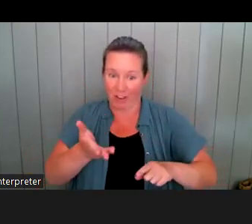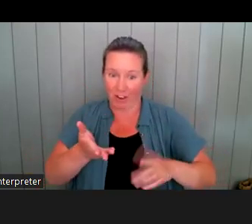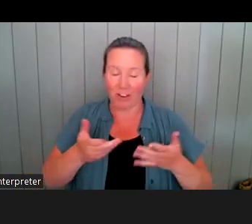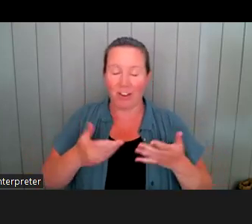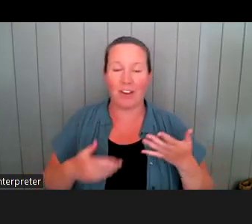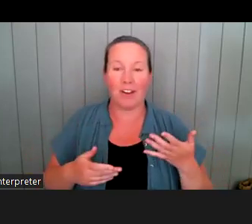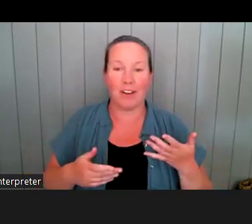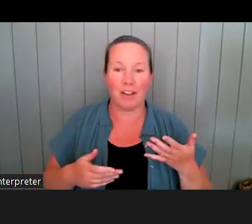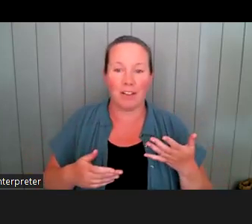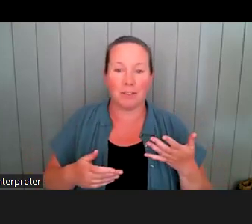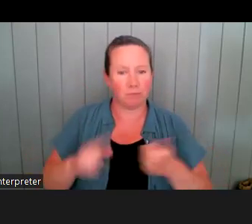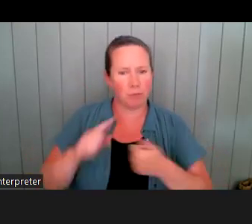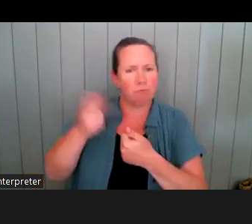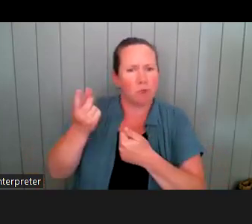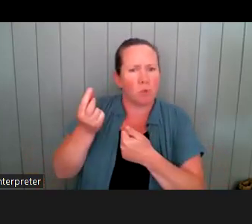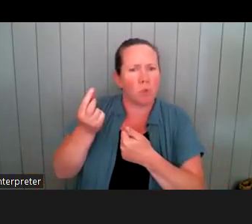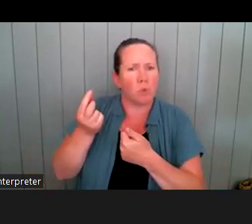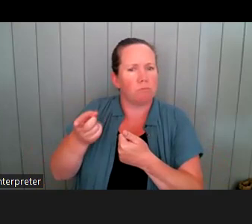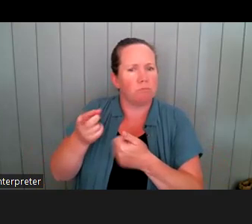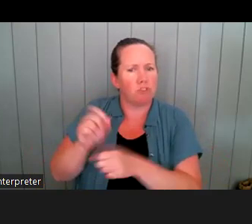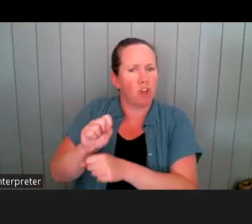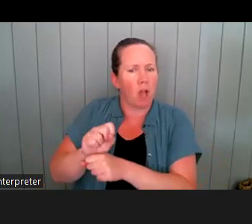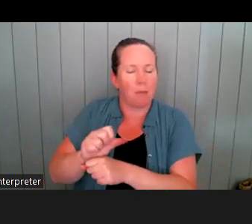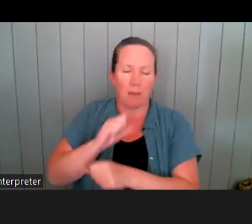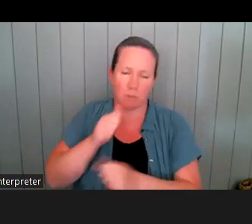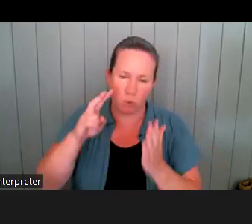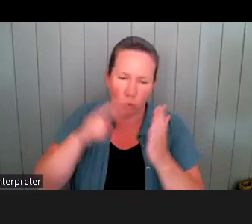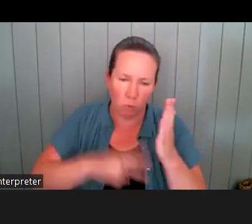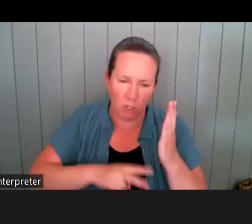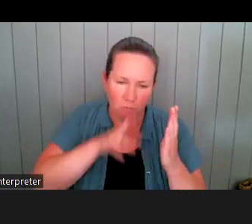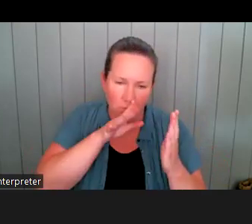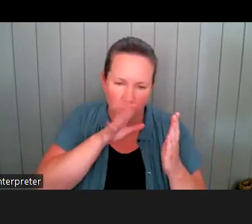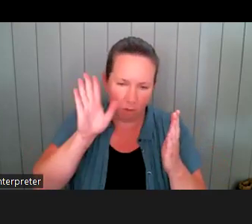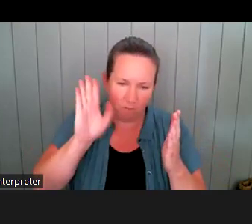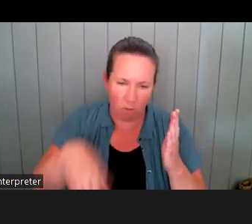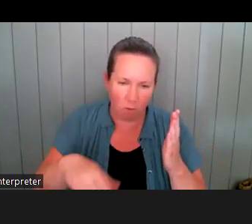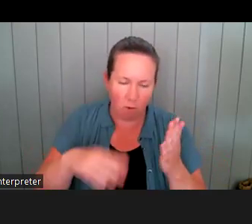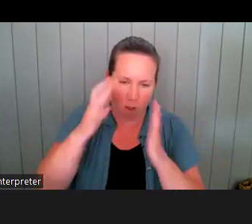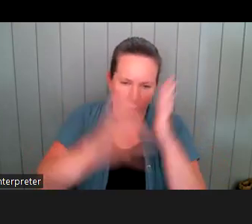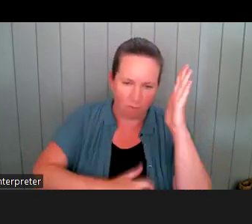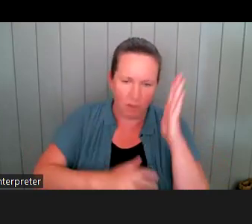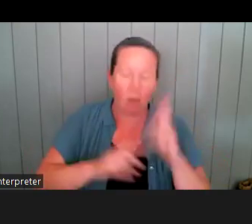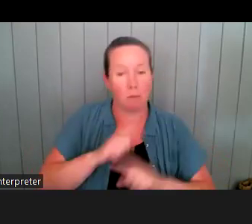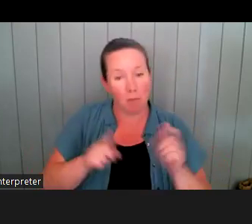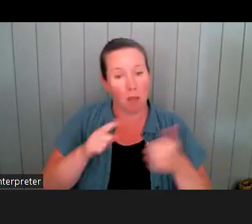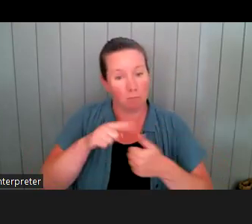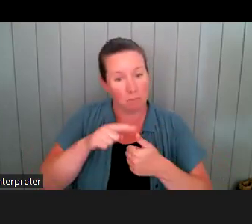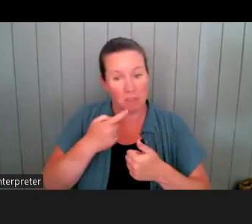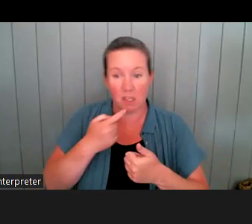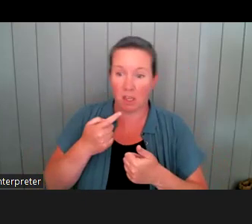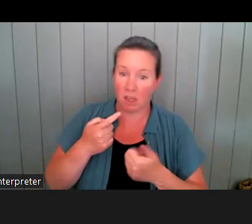what do they do? So then I won't read you everything, but it starts out by counsel individuals